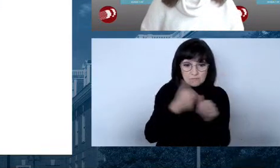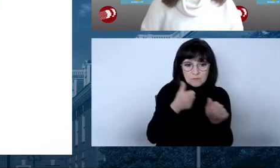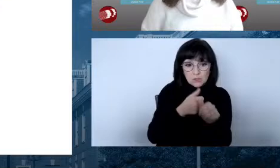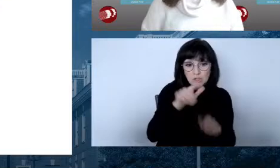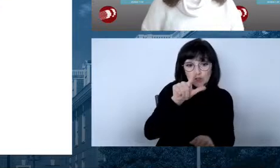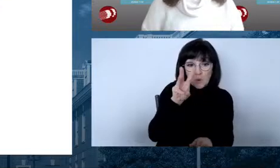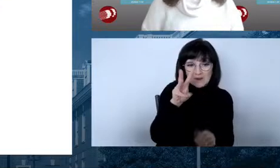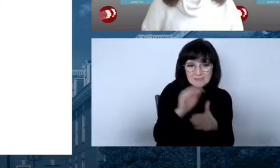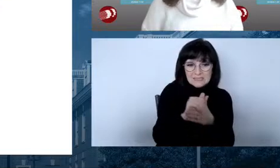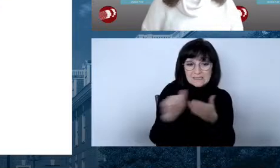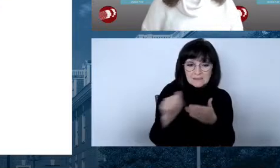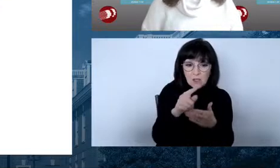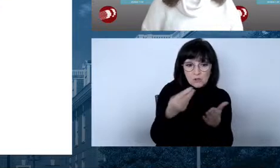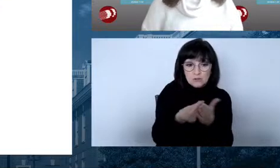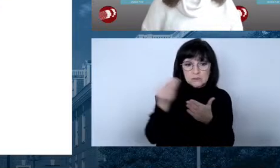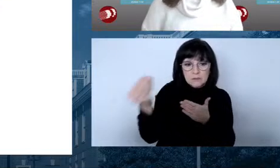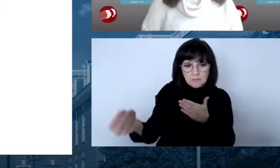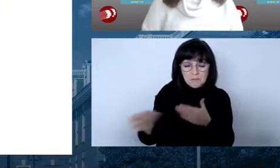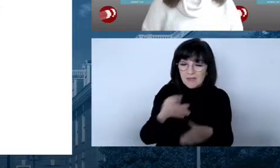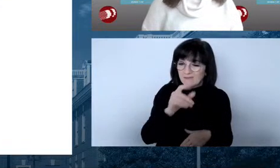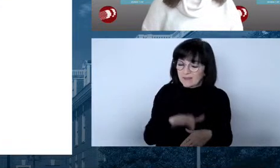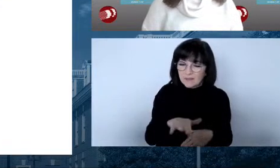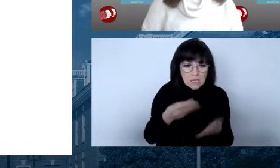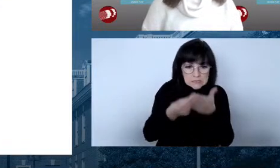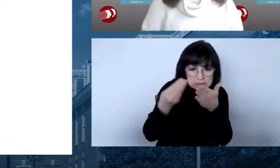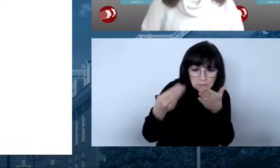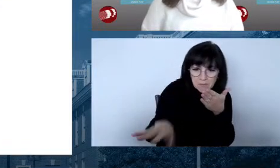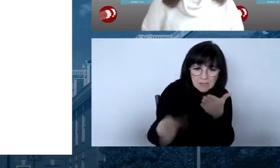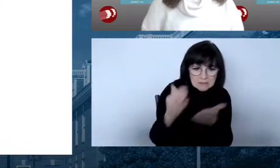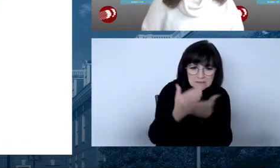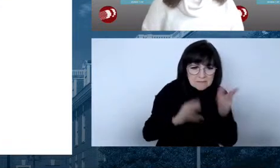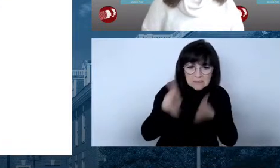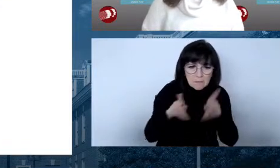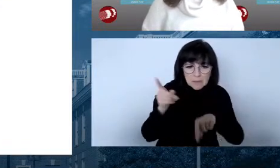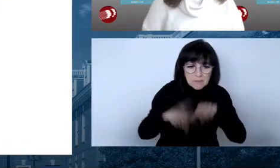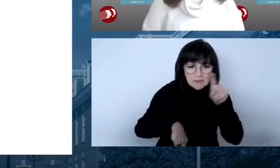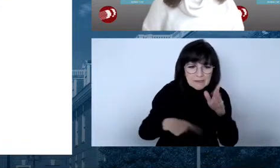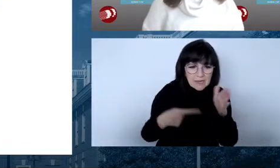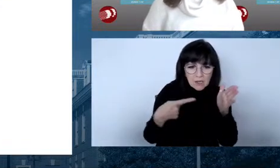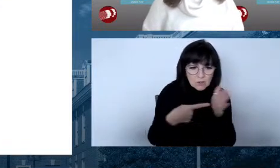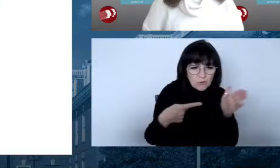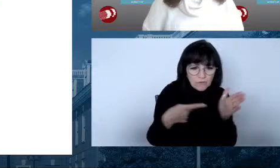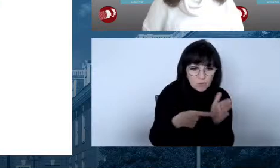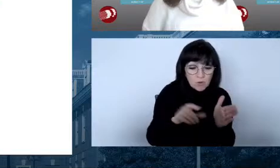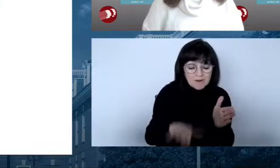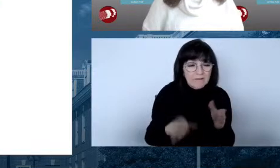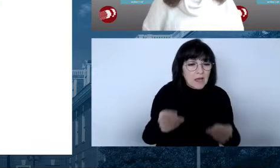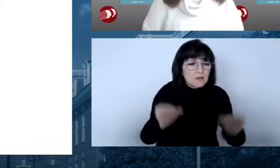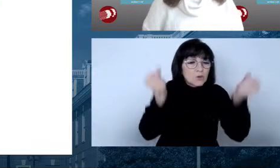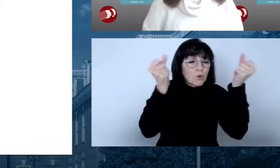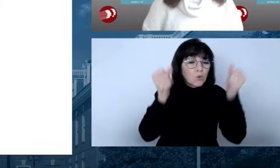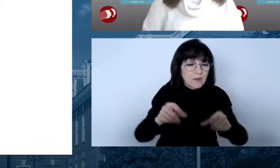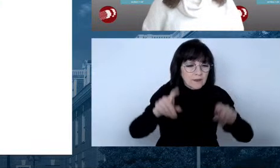know, unfortunately, that can be cost prohibitive for populations. We also know that many of these communities have a lot of the frontline